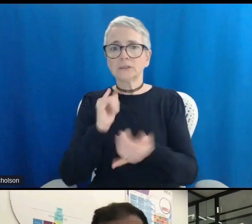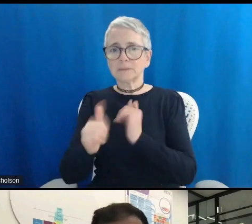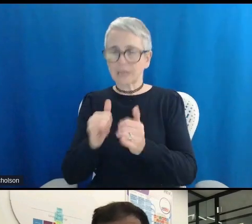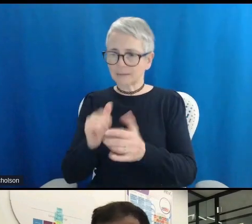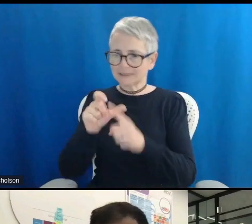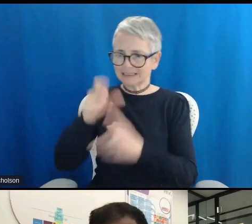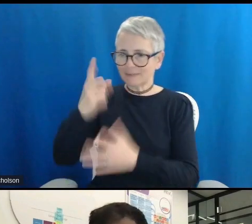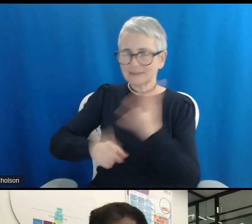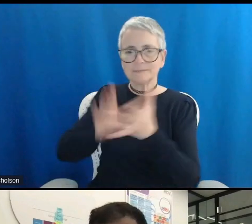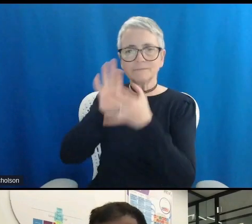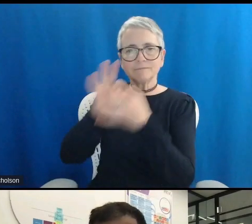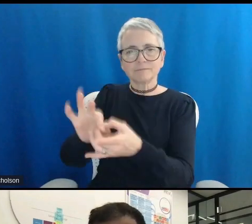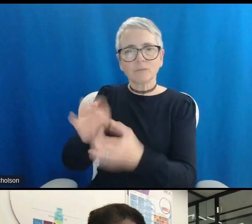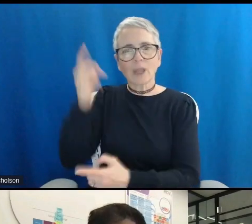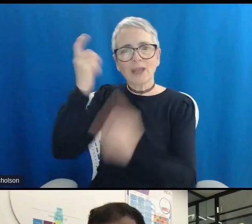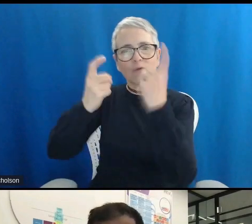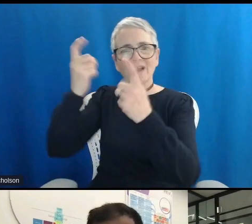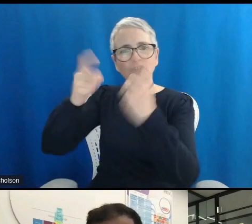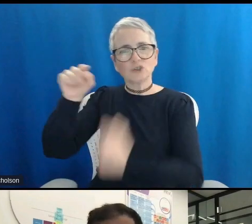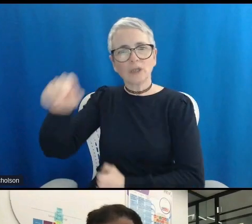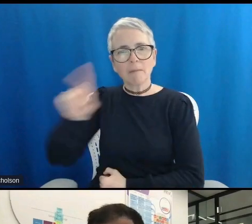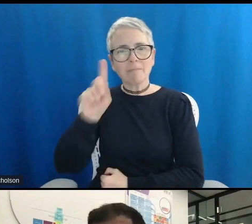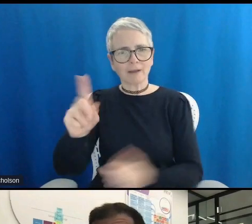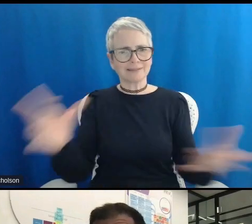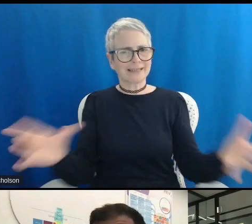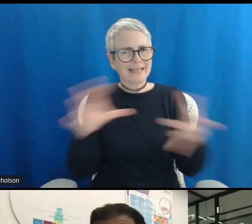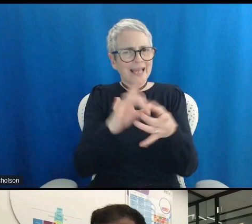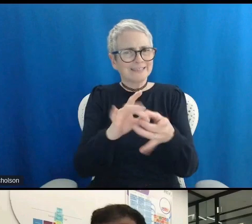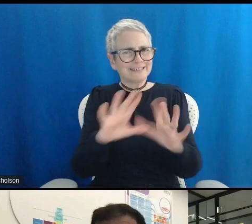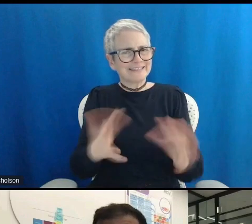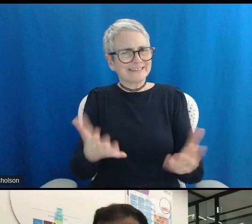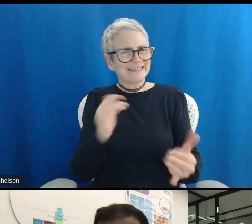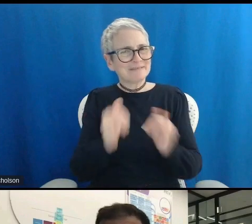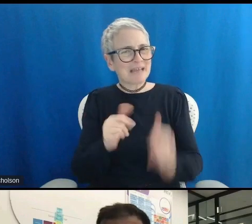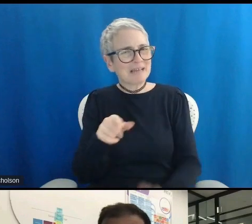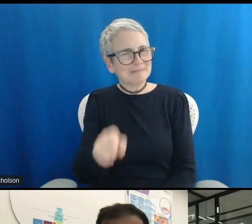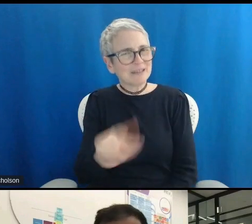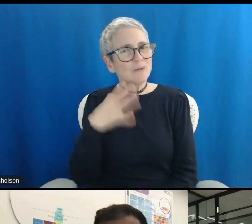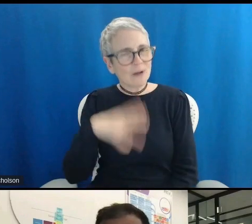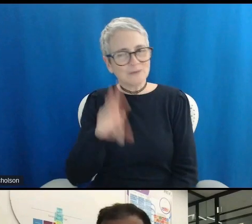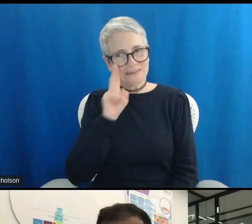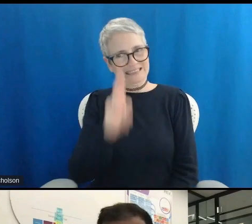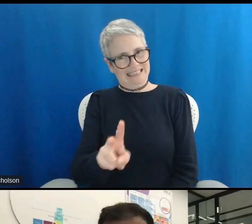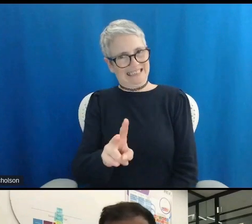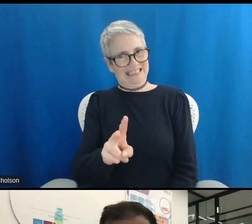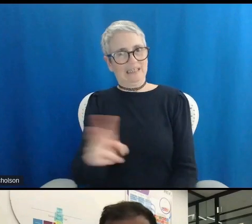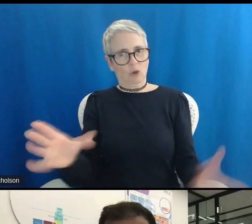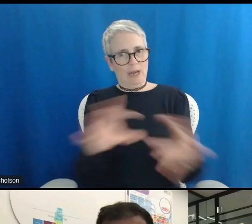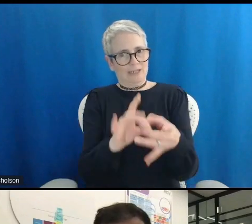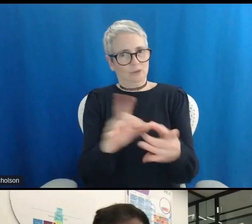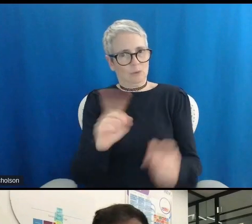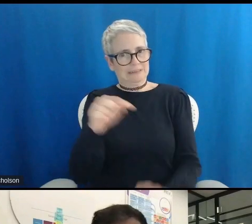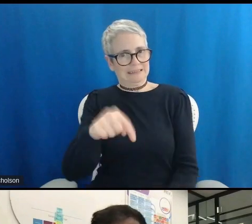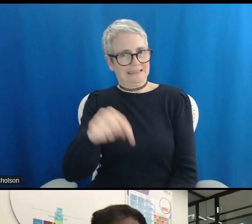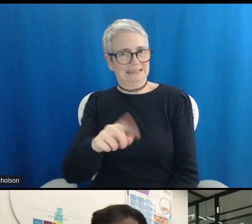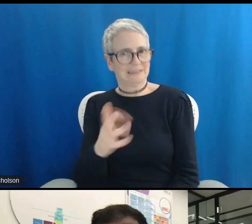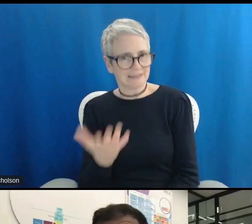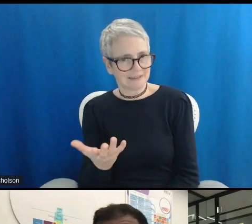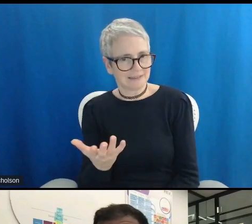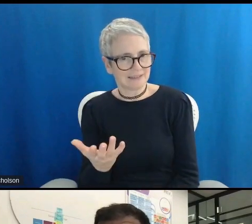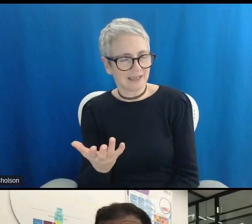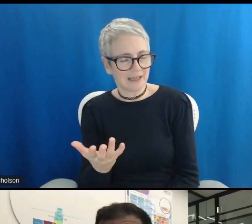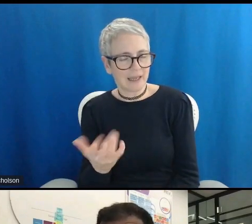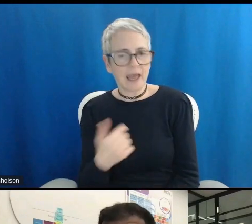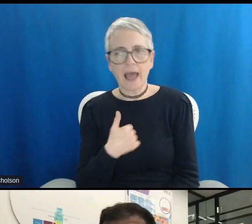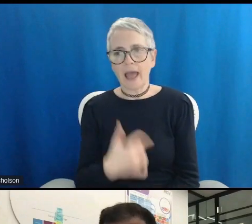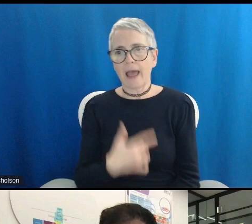but not all of them see the connection. And if they want to see the impact, you've got to do or see the connection between these two. And I believe that